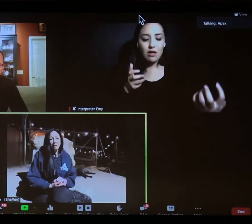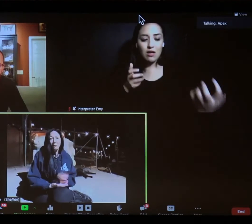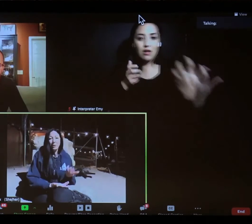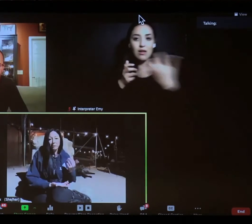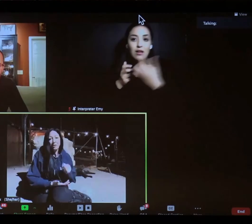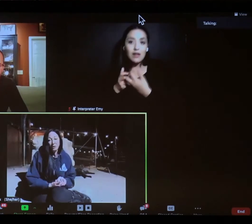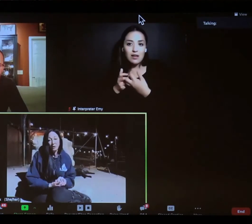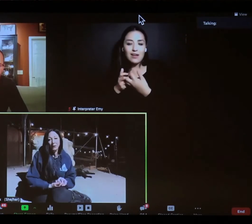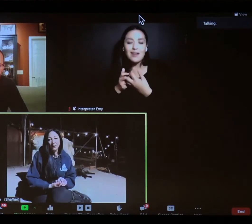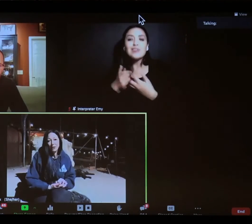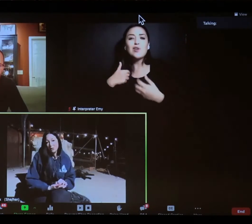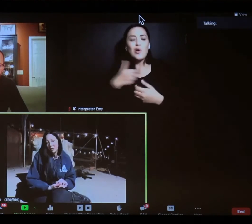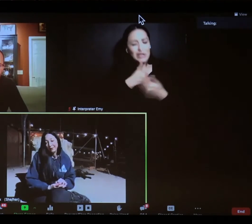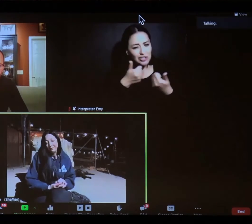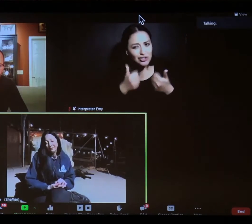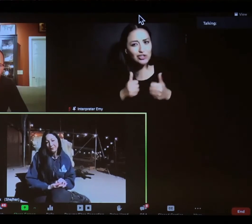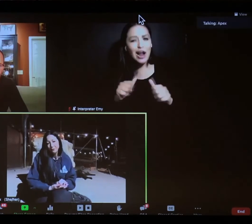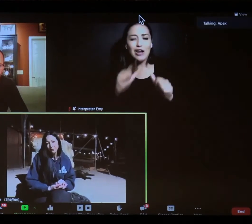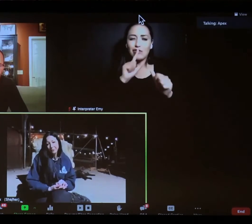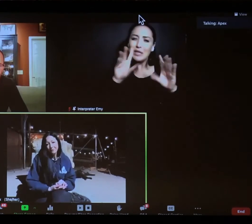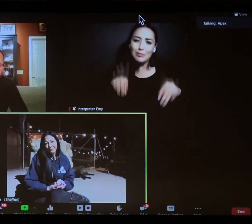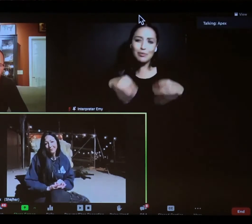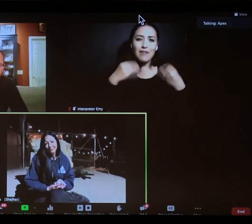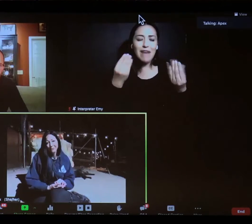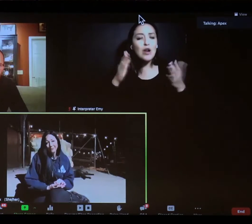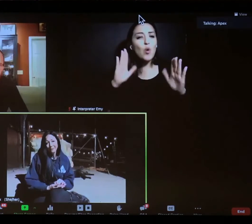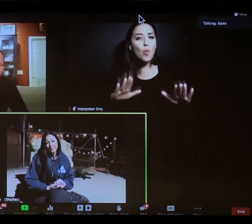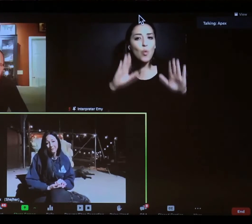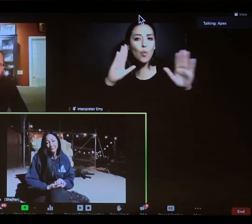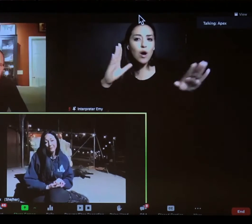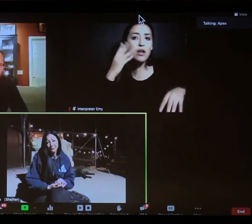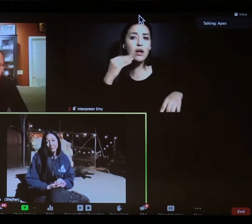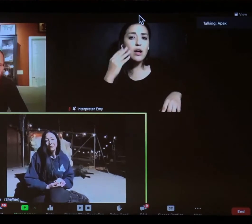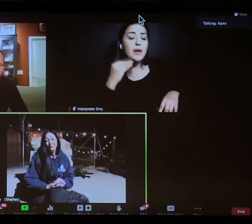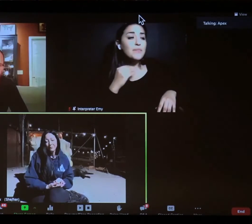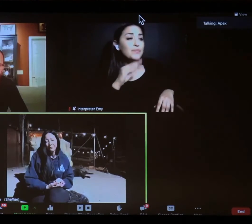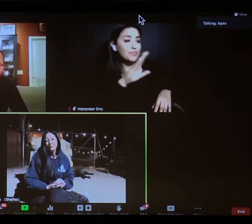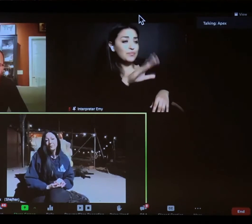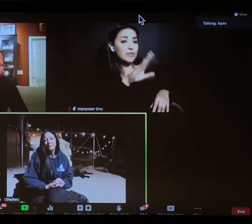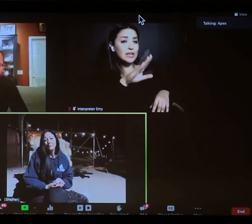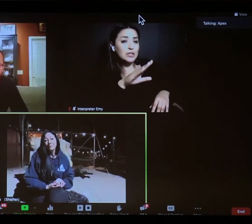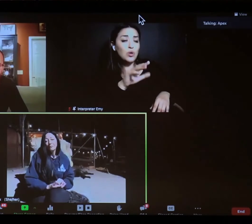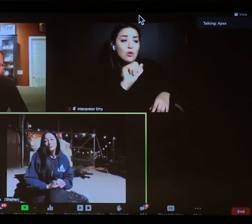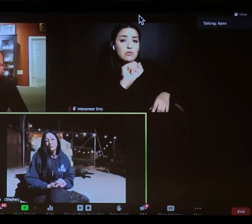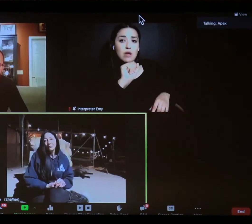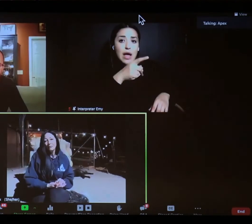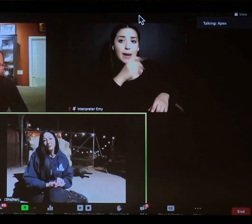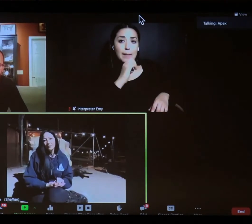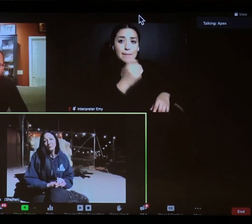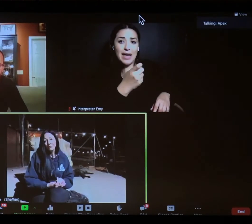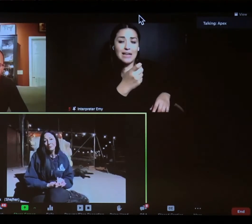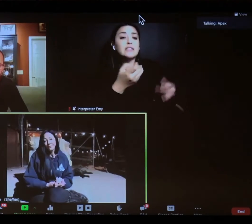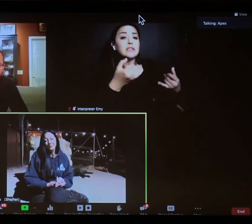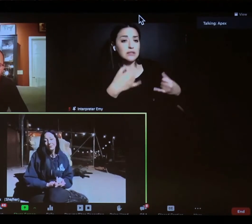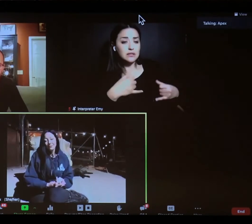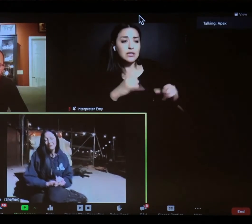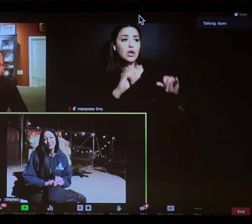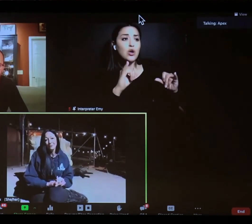wonderful experience as best we can. But Apex also educates the public about the dangers of the exotic pet trade, and you guys do a really good job of doing